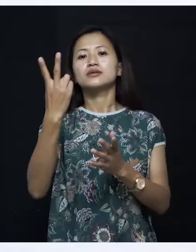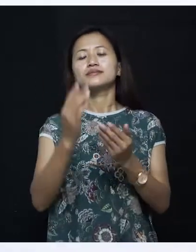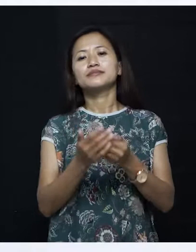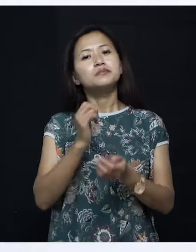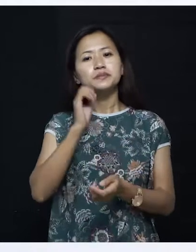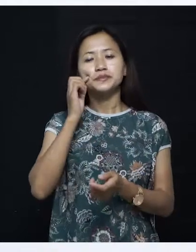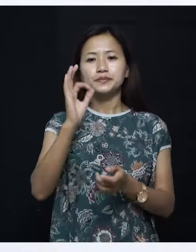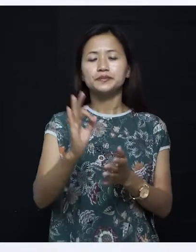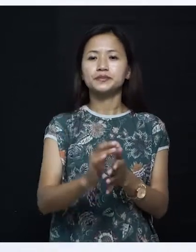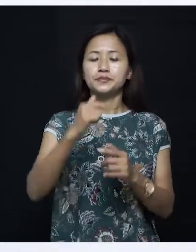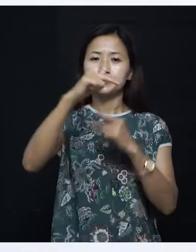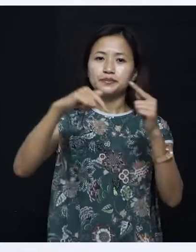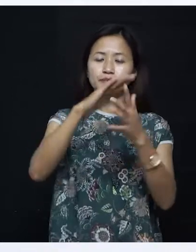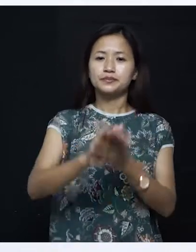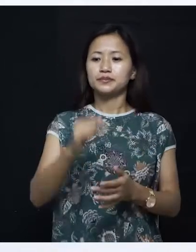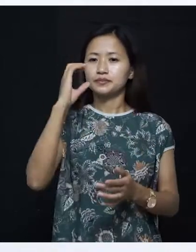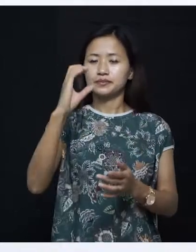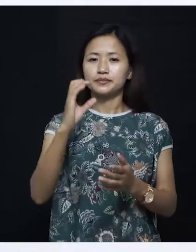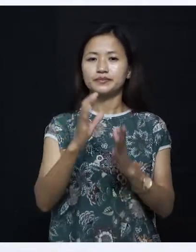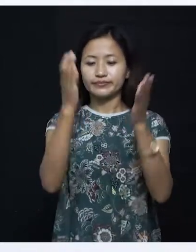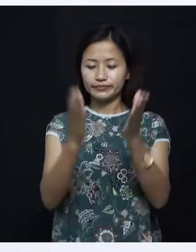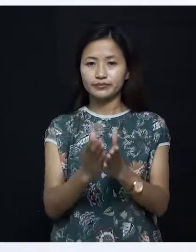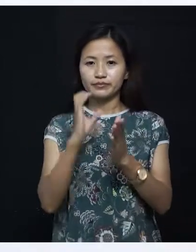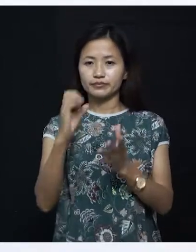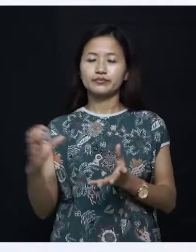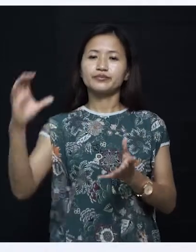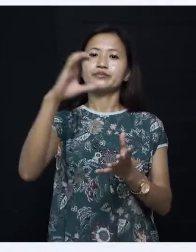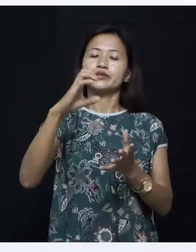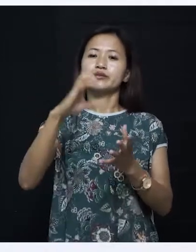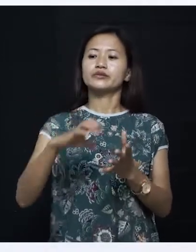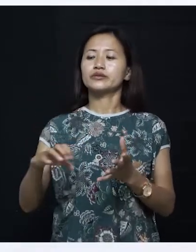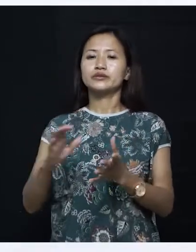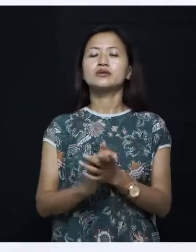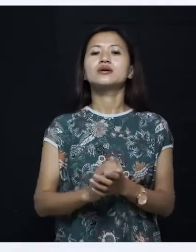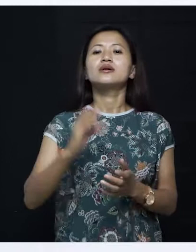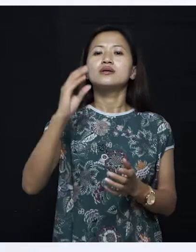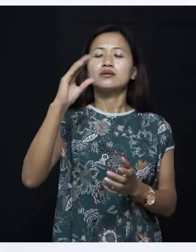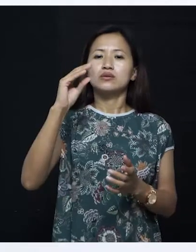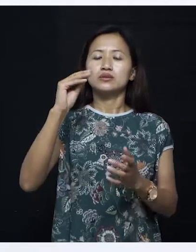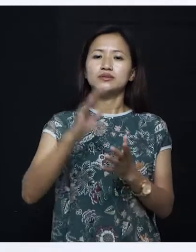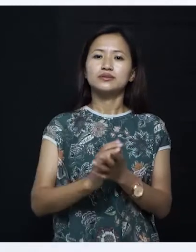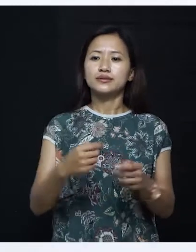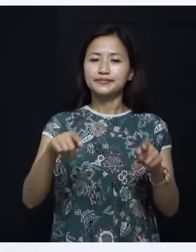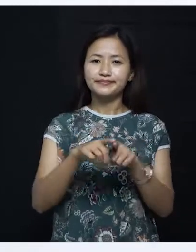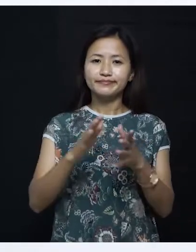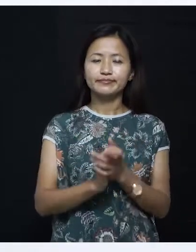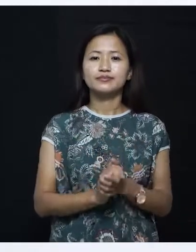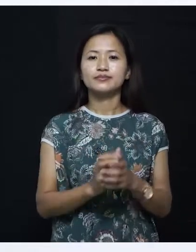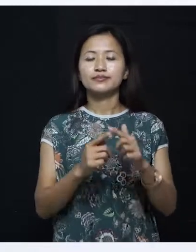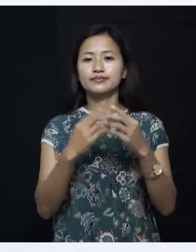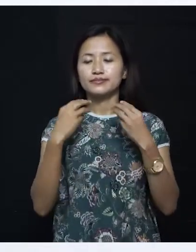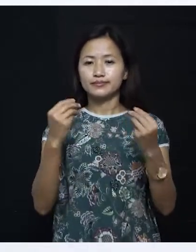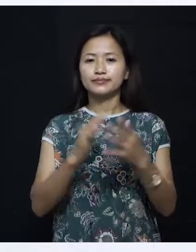most important industry in the country. The first one is to do with the cotton. Okay, the cotton and textile. Okay, then the next